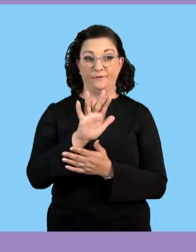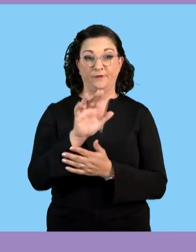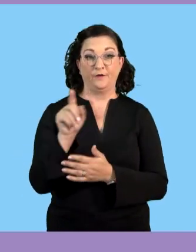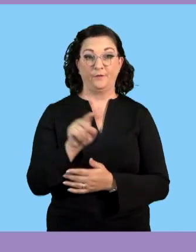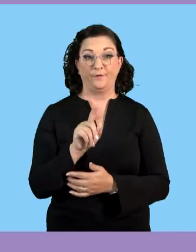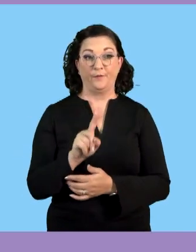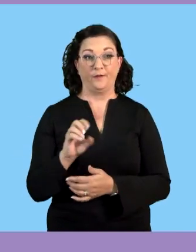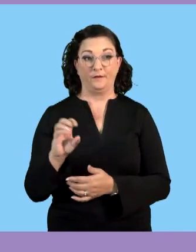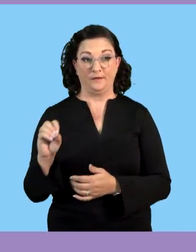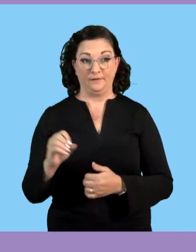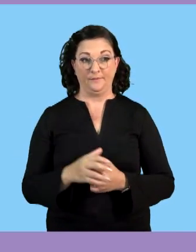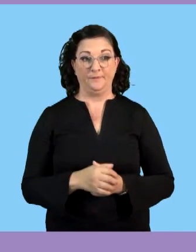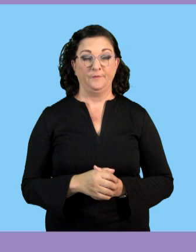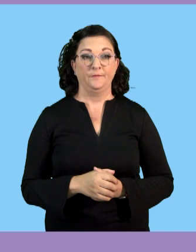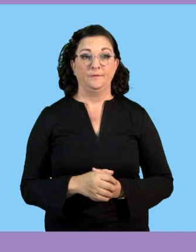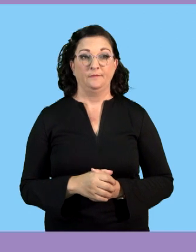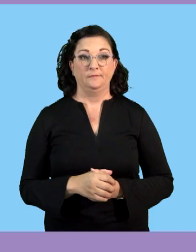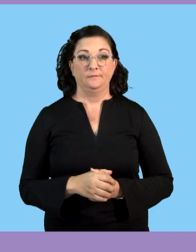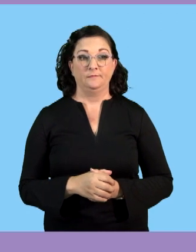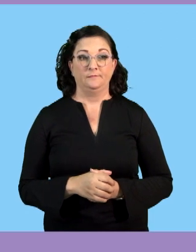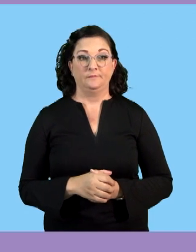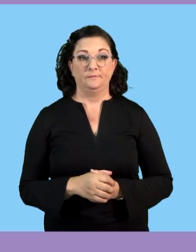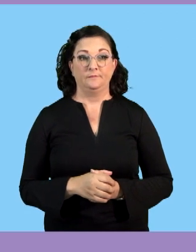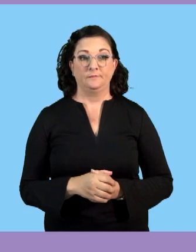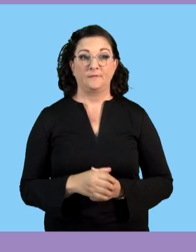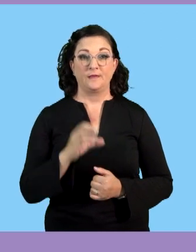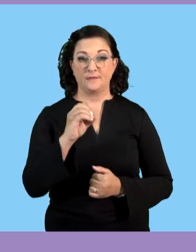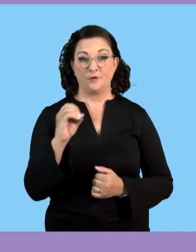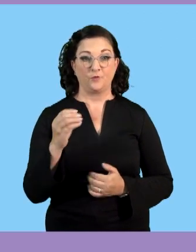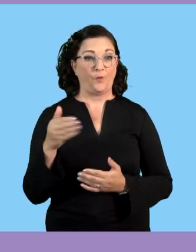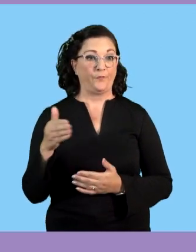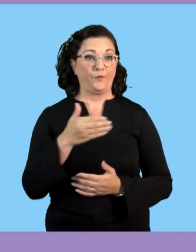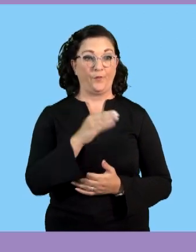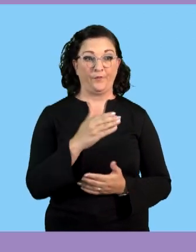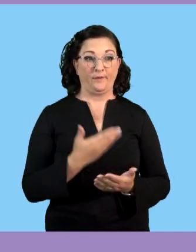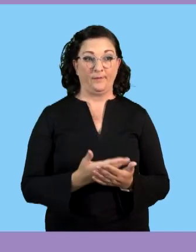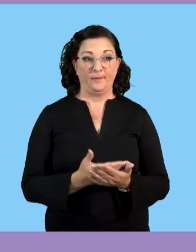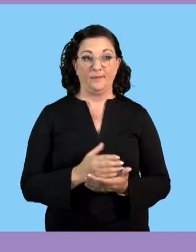of 100. And quickly we can do this.